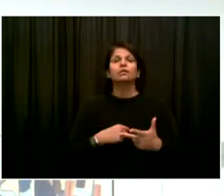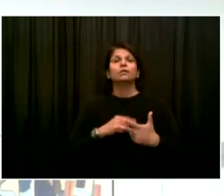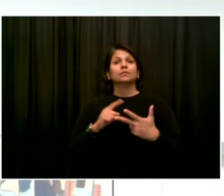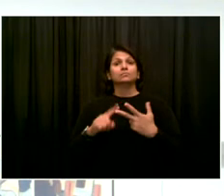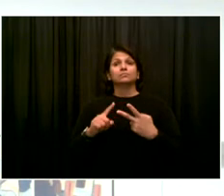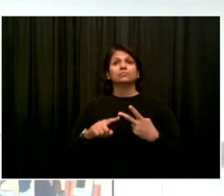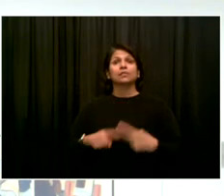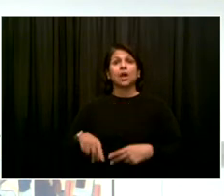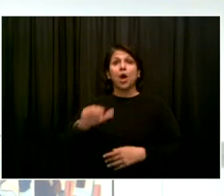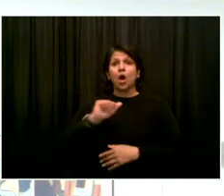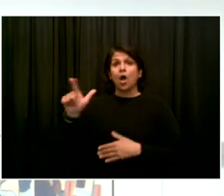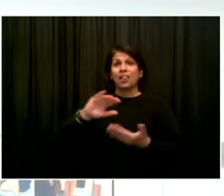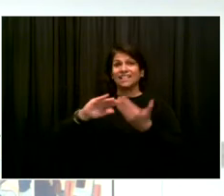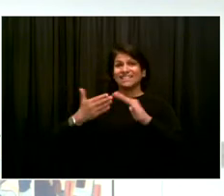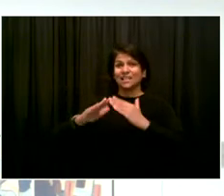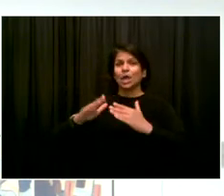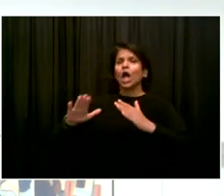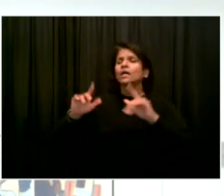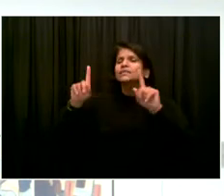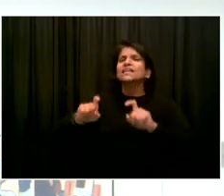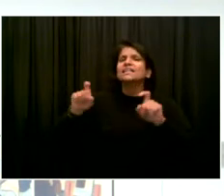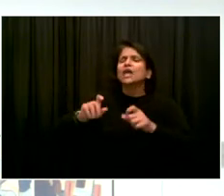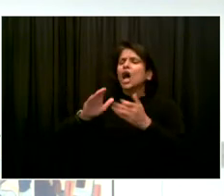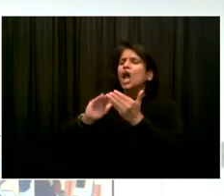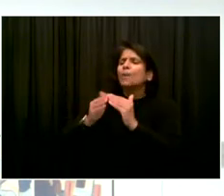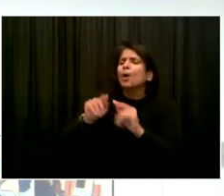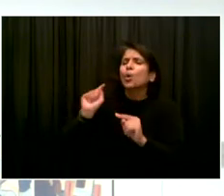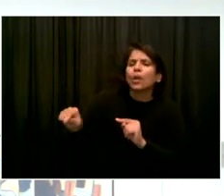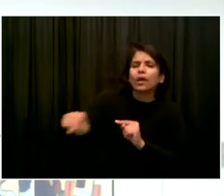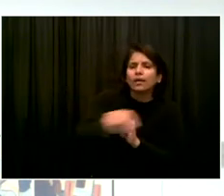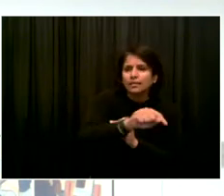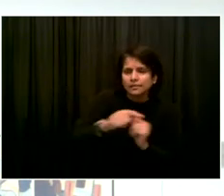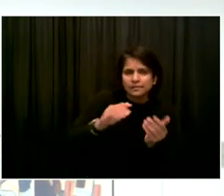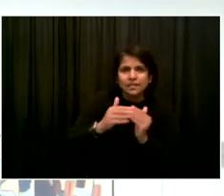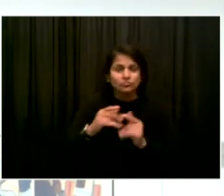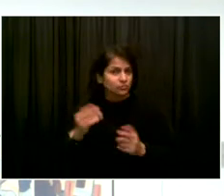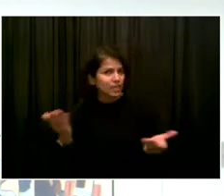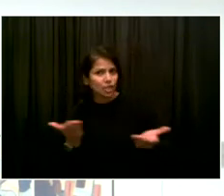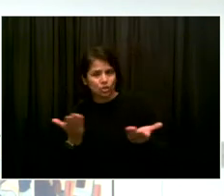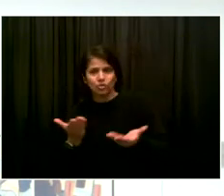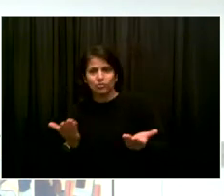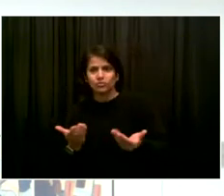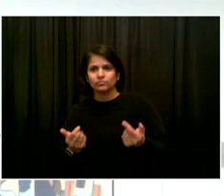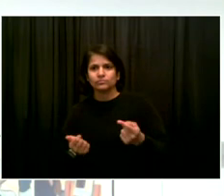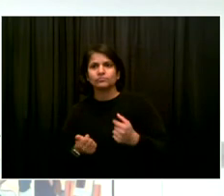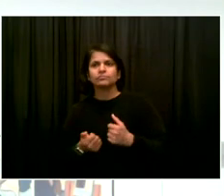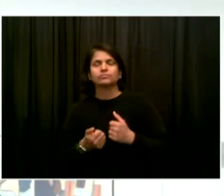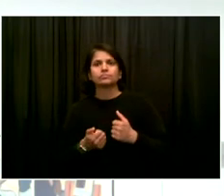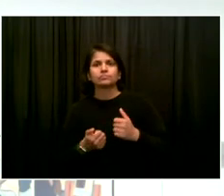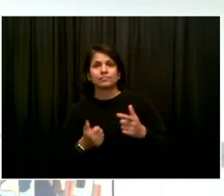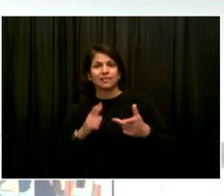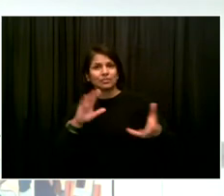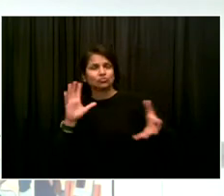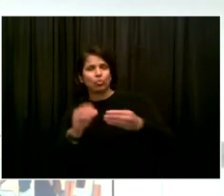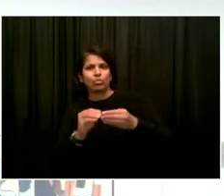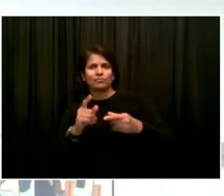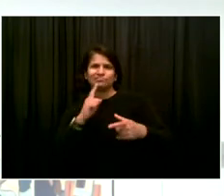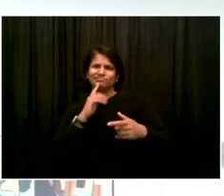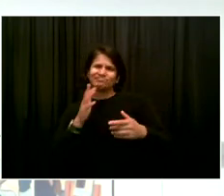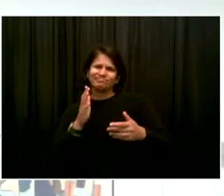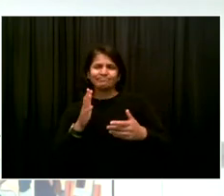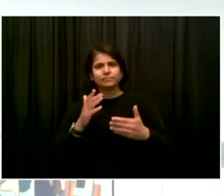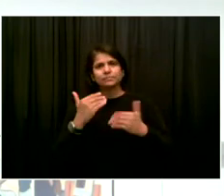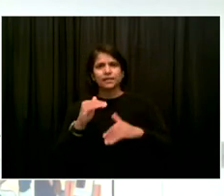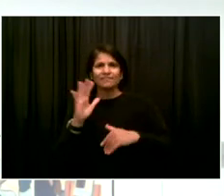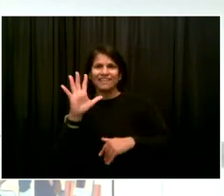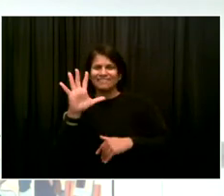sites that we do as a city. Overall, our capacity is about 150,000 tests per day. And as